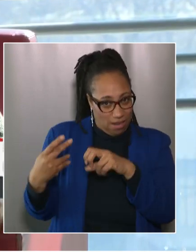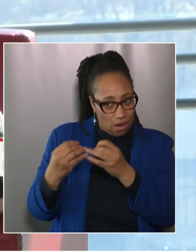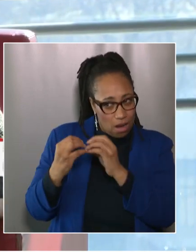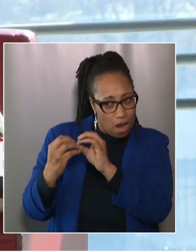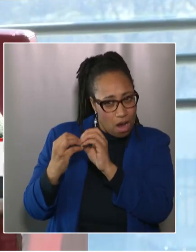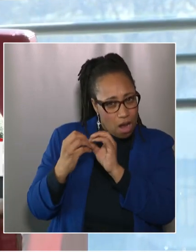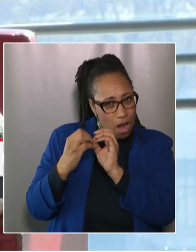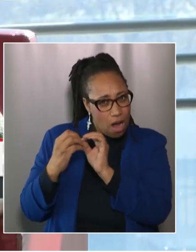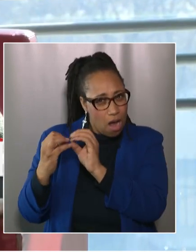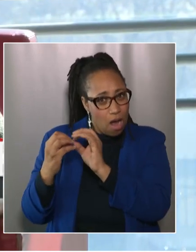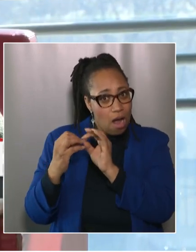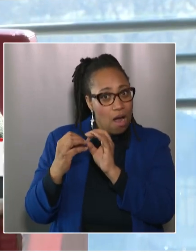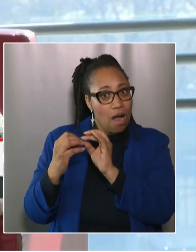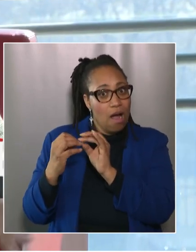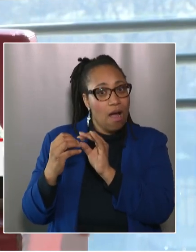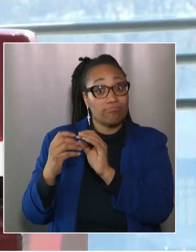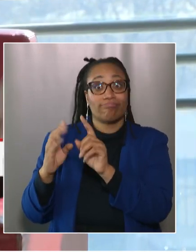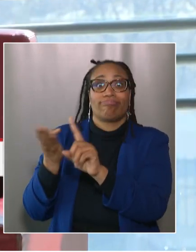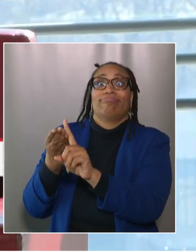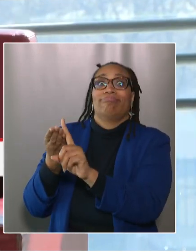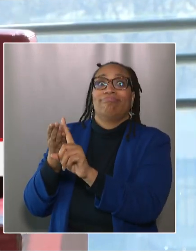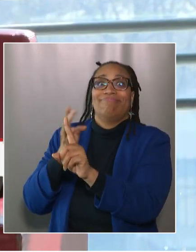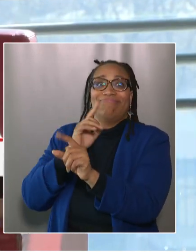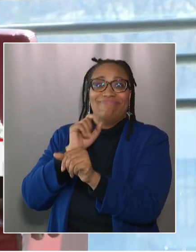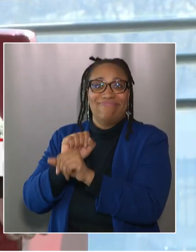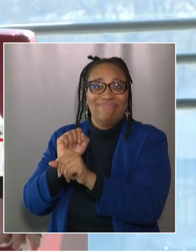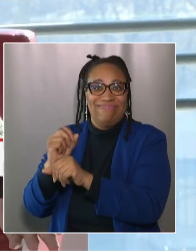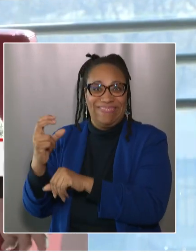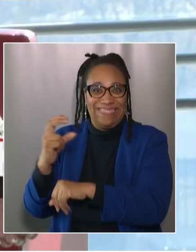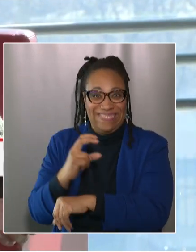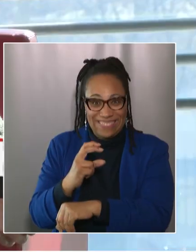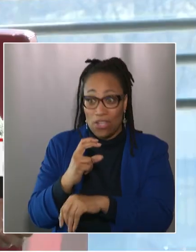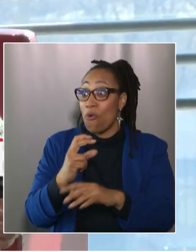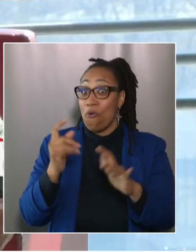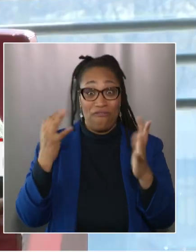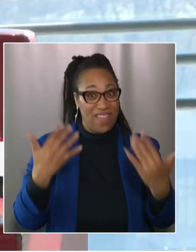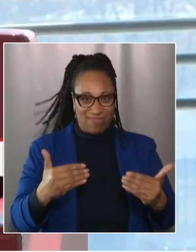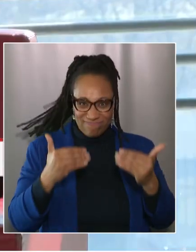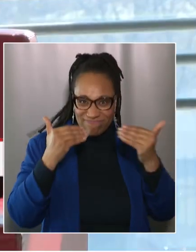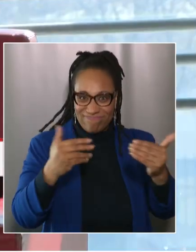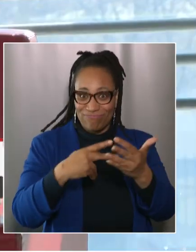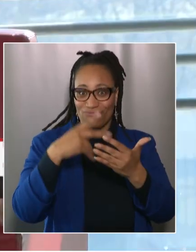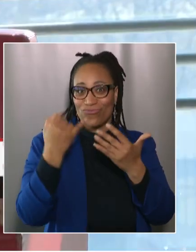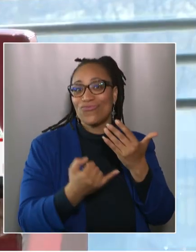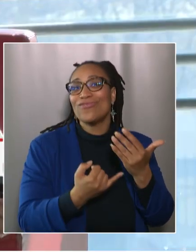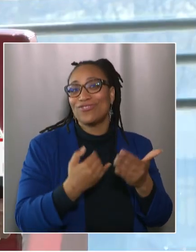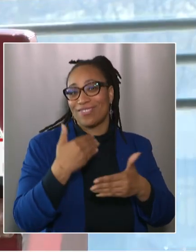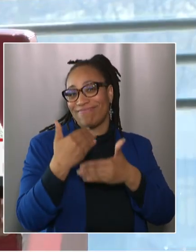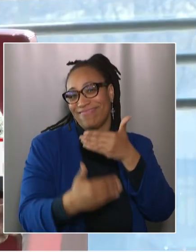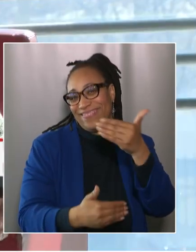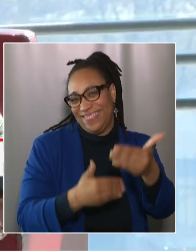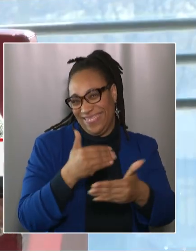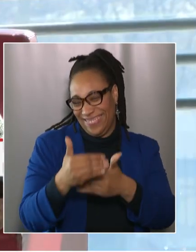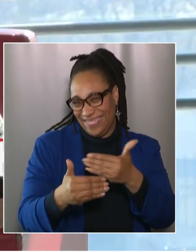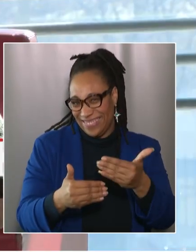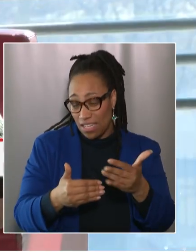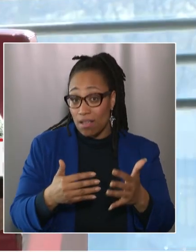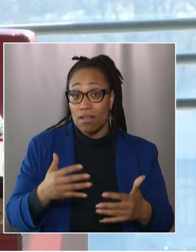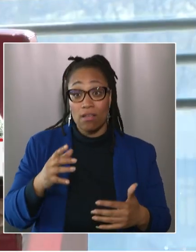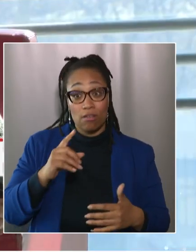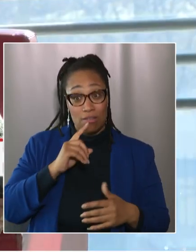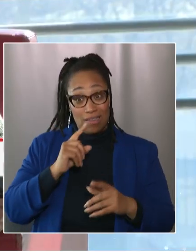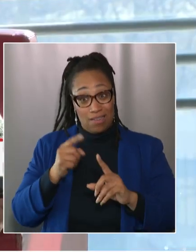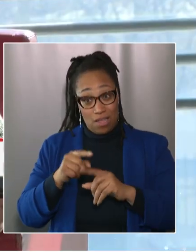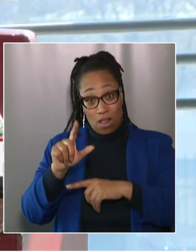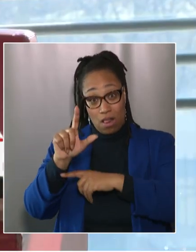convincing that we had to be first. And fast forward 12 years, we've invested, and Latrina Owens is here, who is